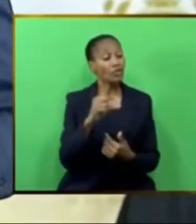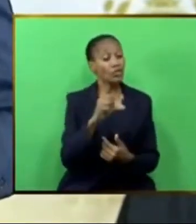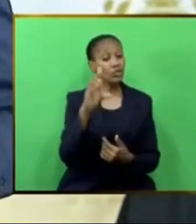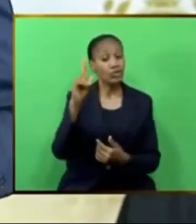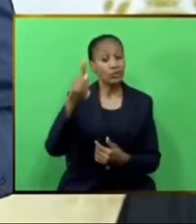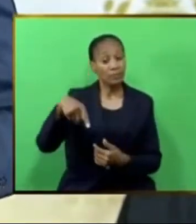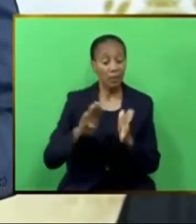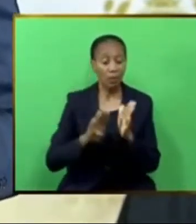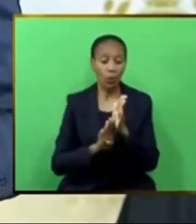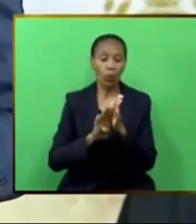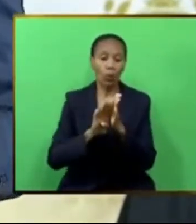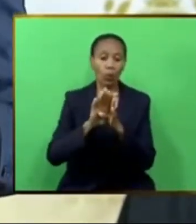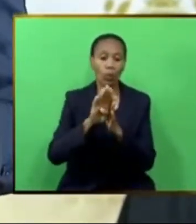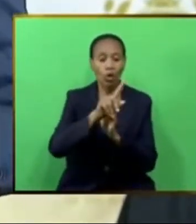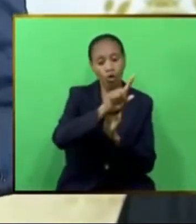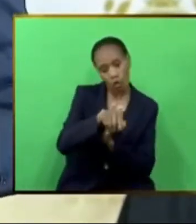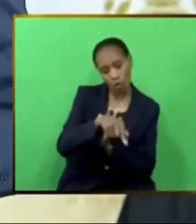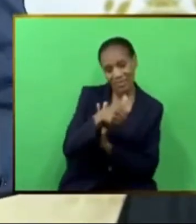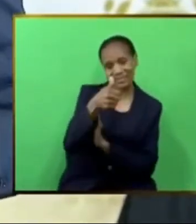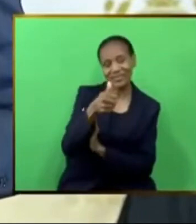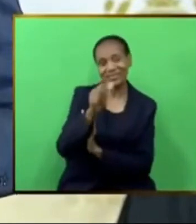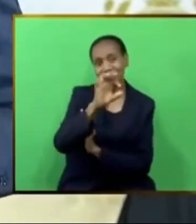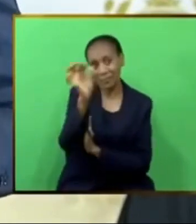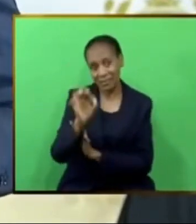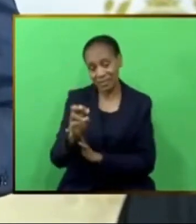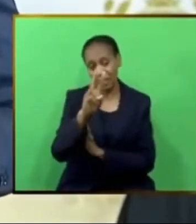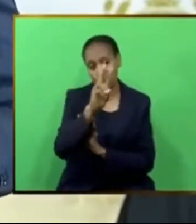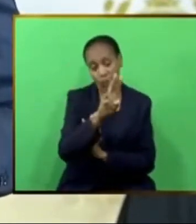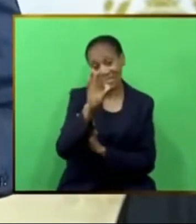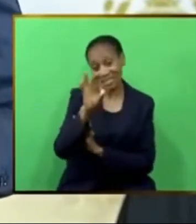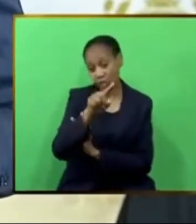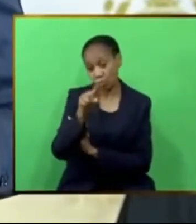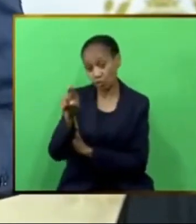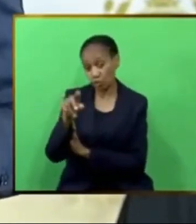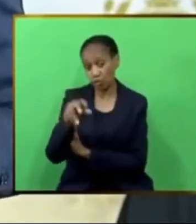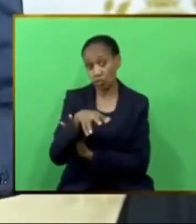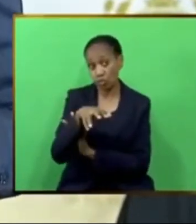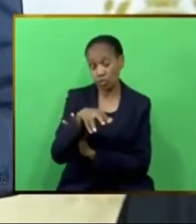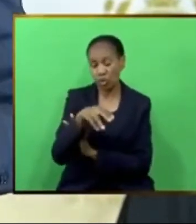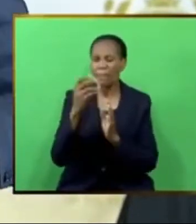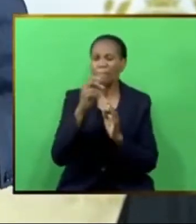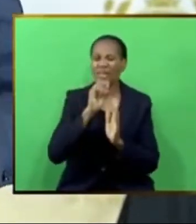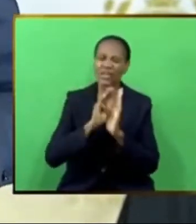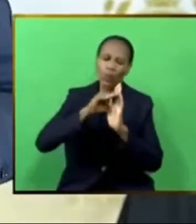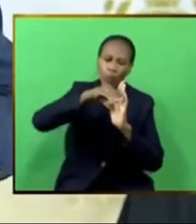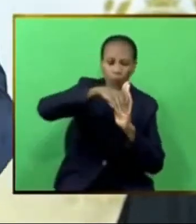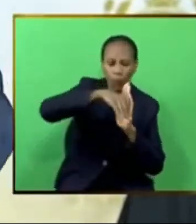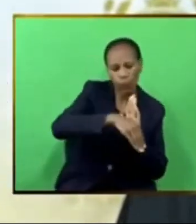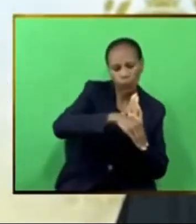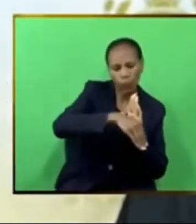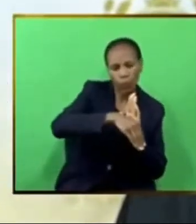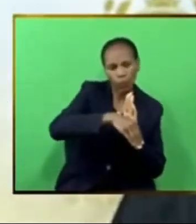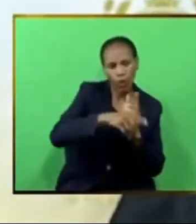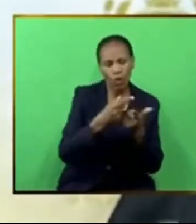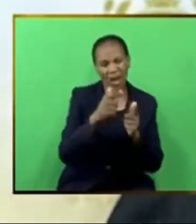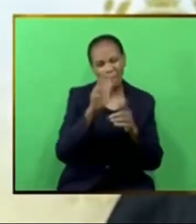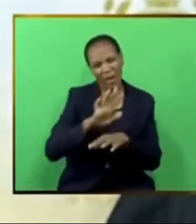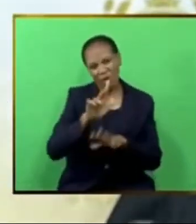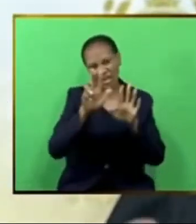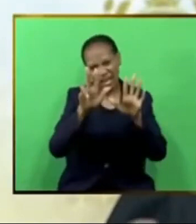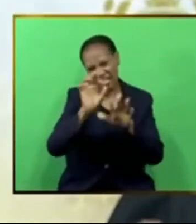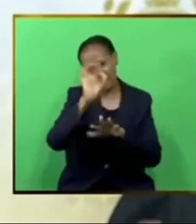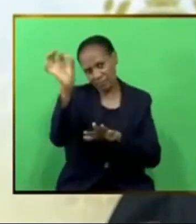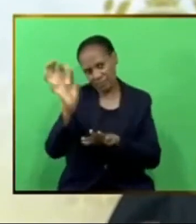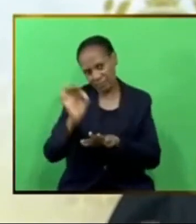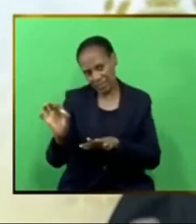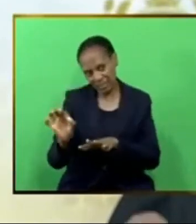of 0.6% in 2023. This is down from 0.8%